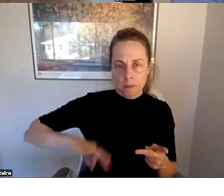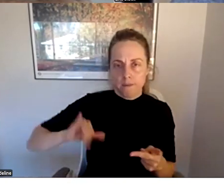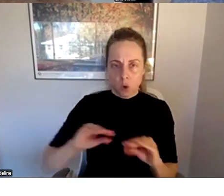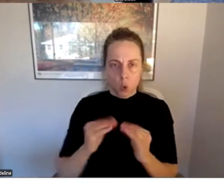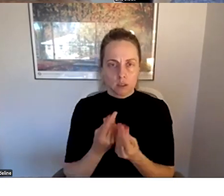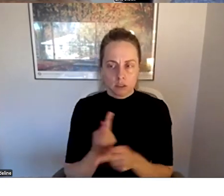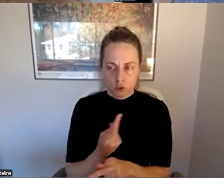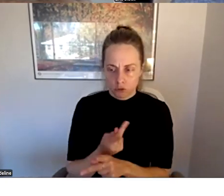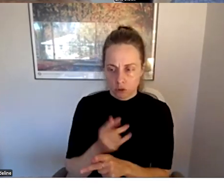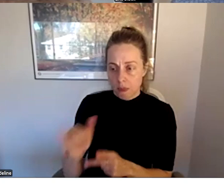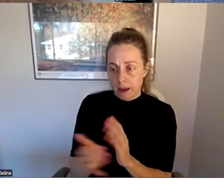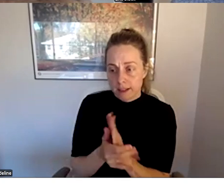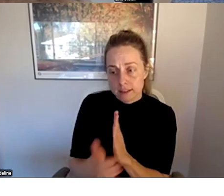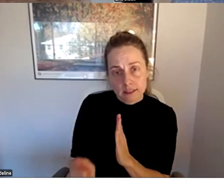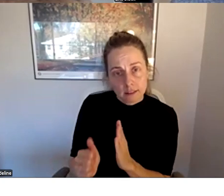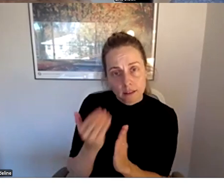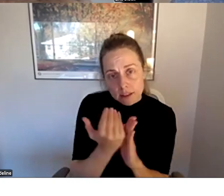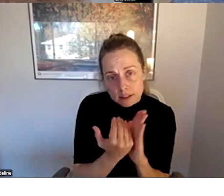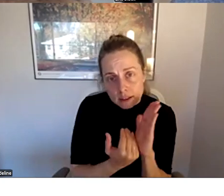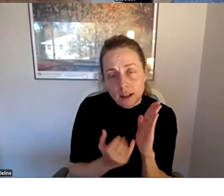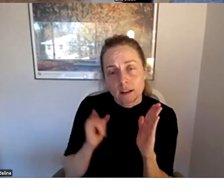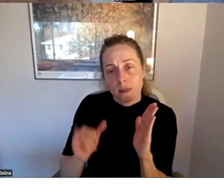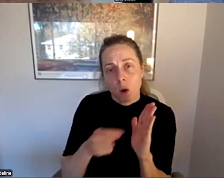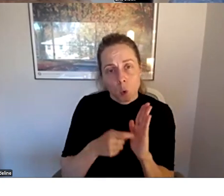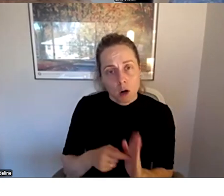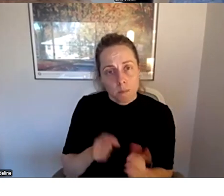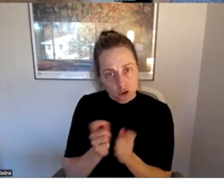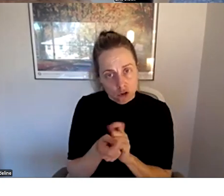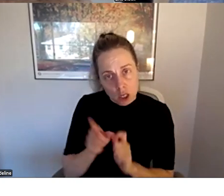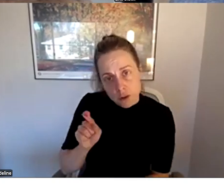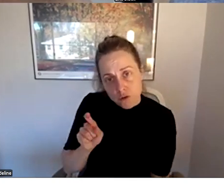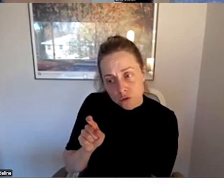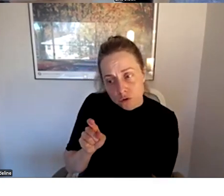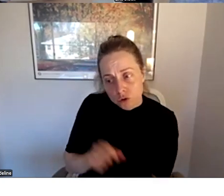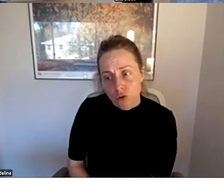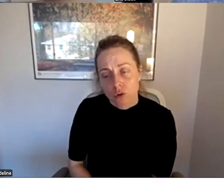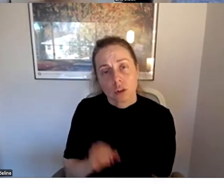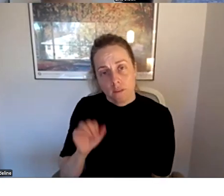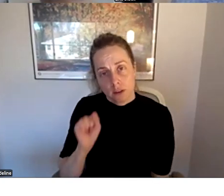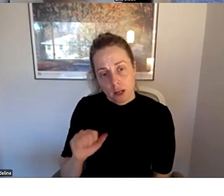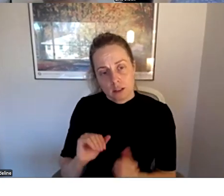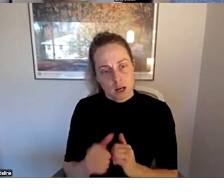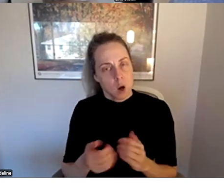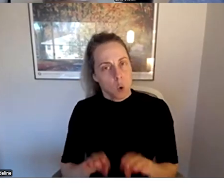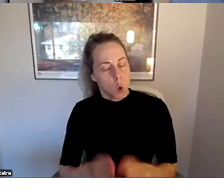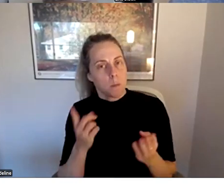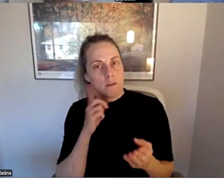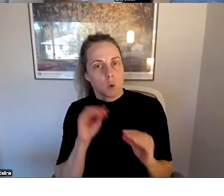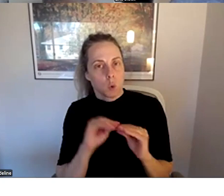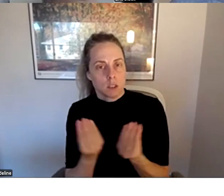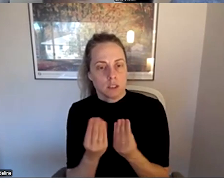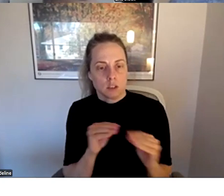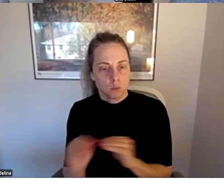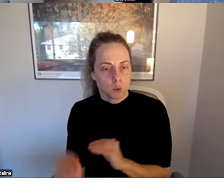that skill set or the requirements of that skill set changed? And if so, how does that open us up for an organization to move